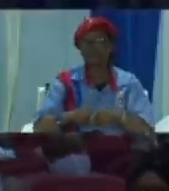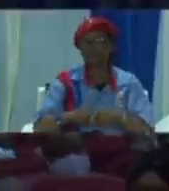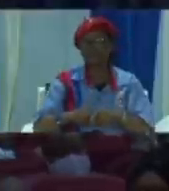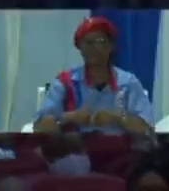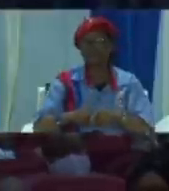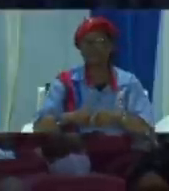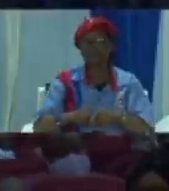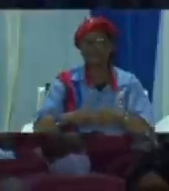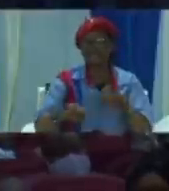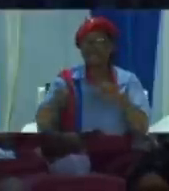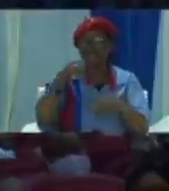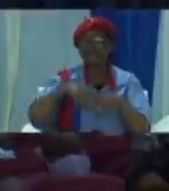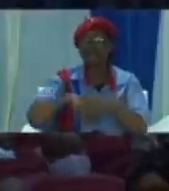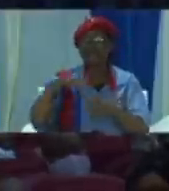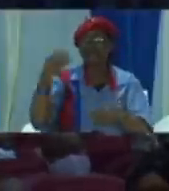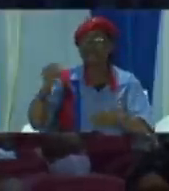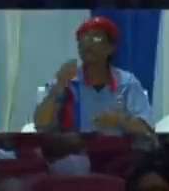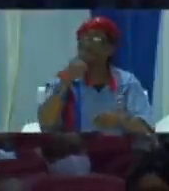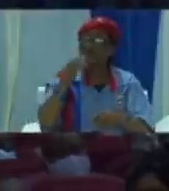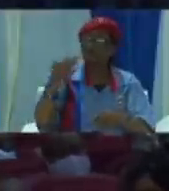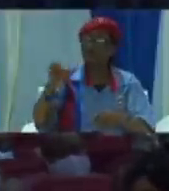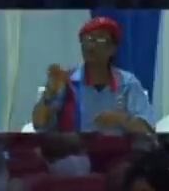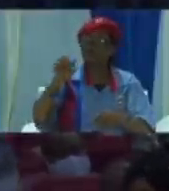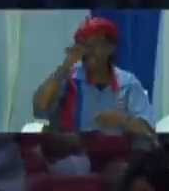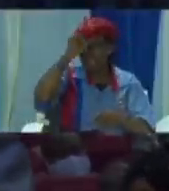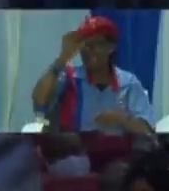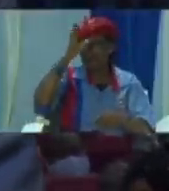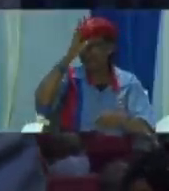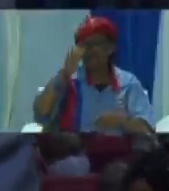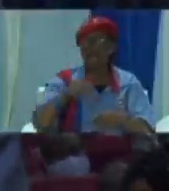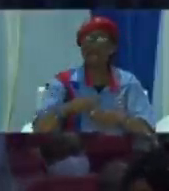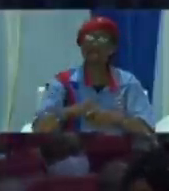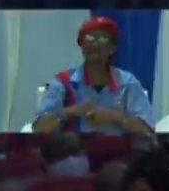Came out of the mouth of his father. But